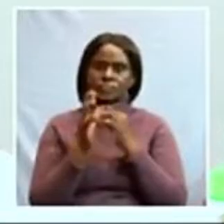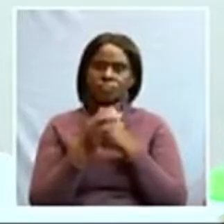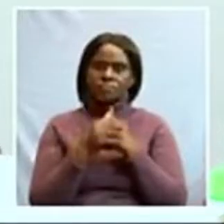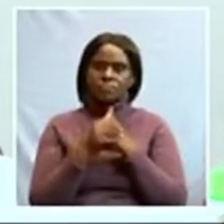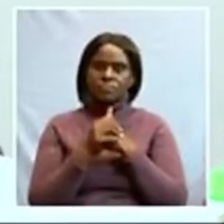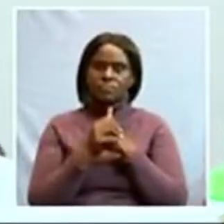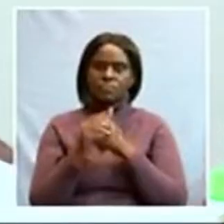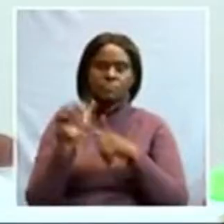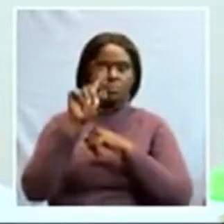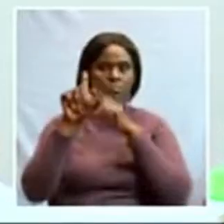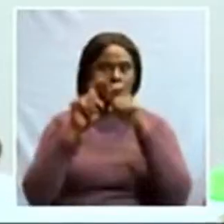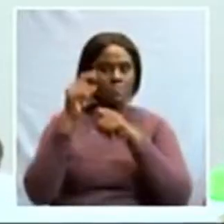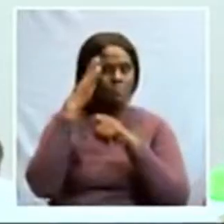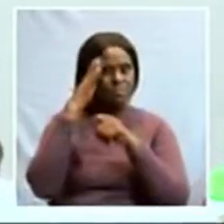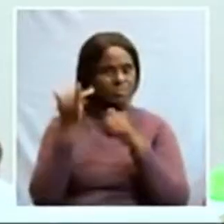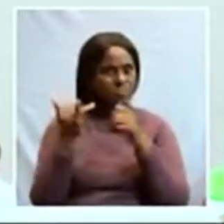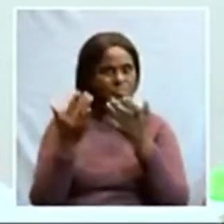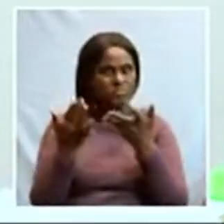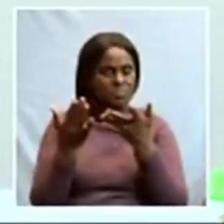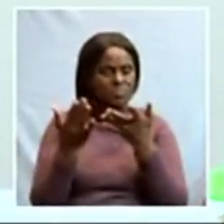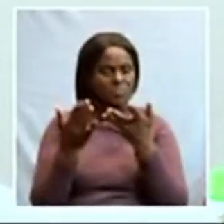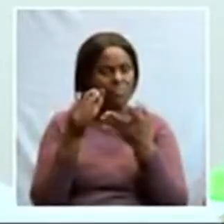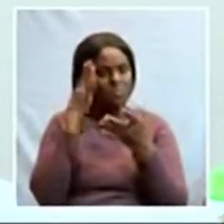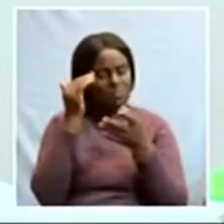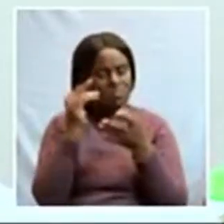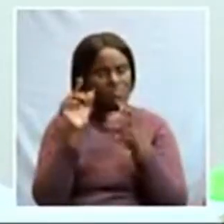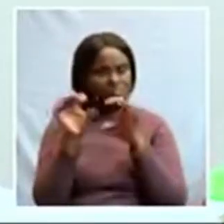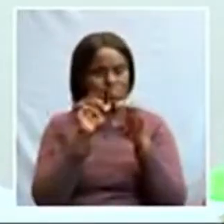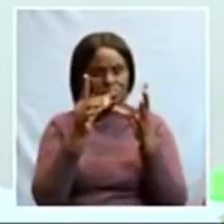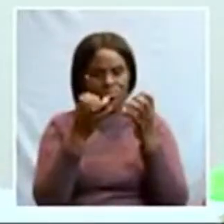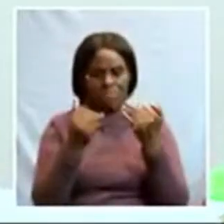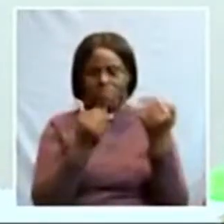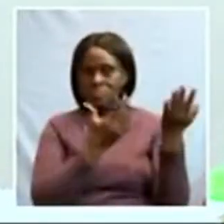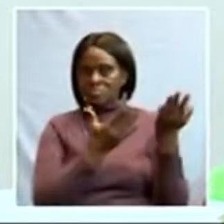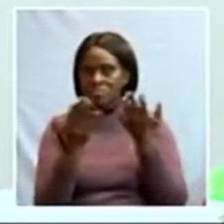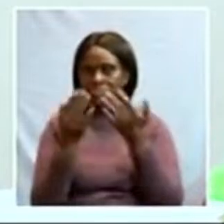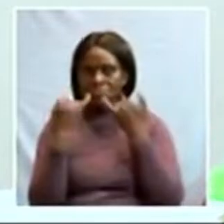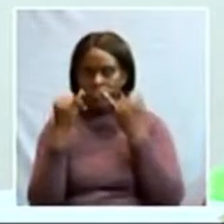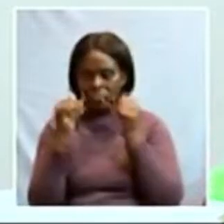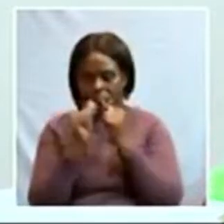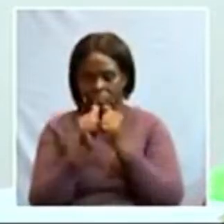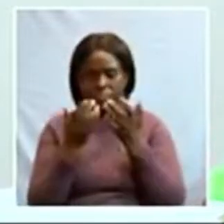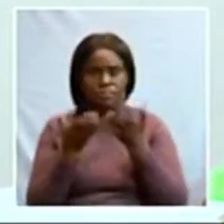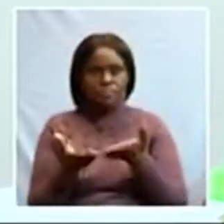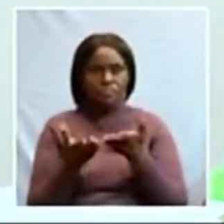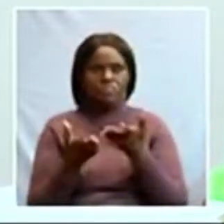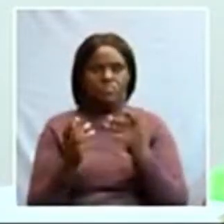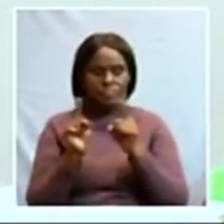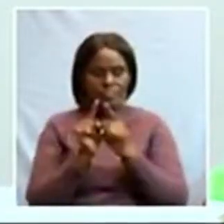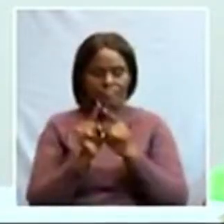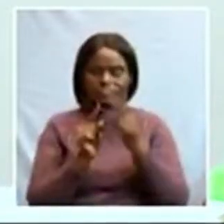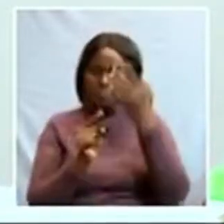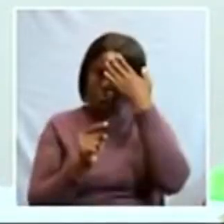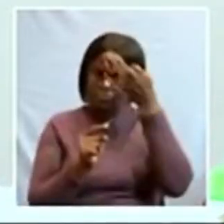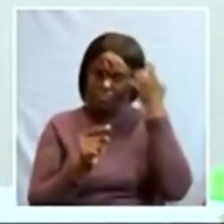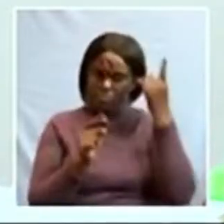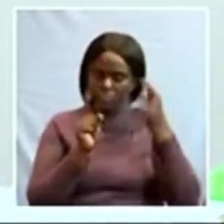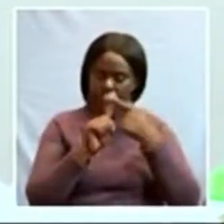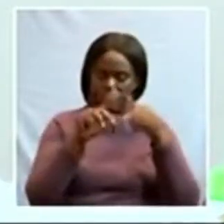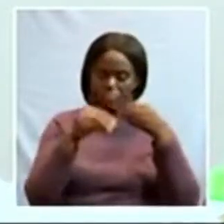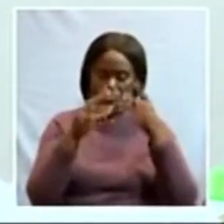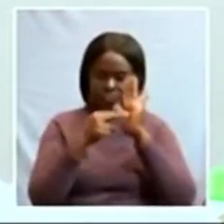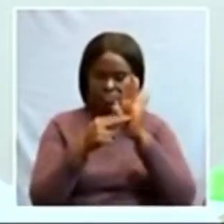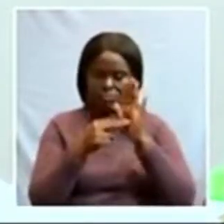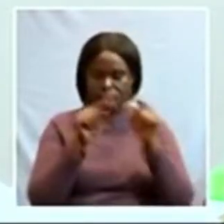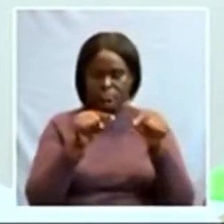The question is why? Why do you want to bring the information here and neglect to provide